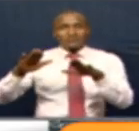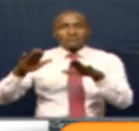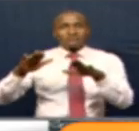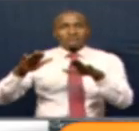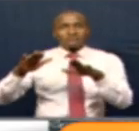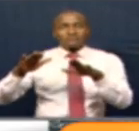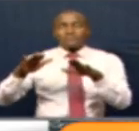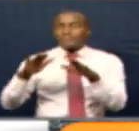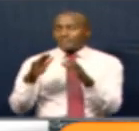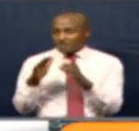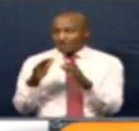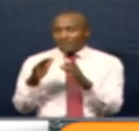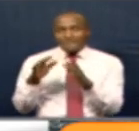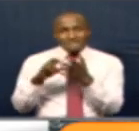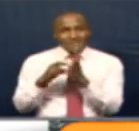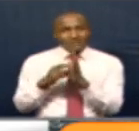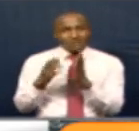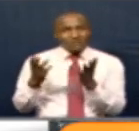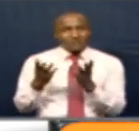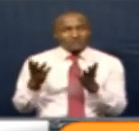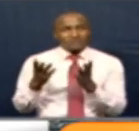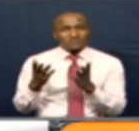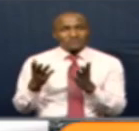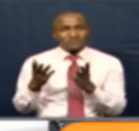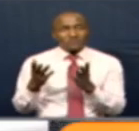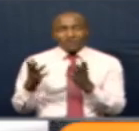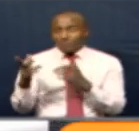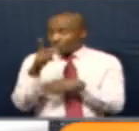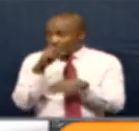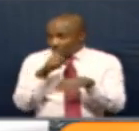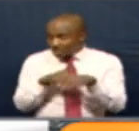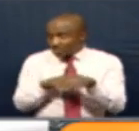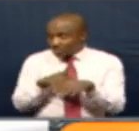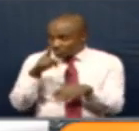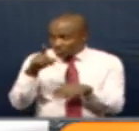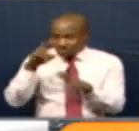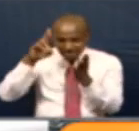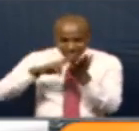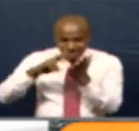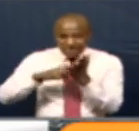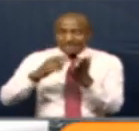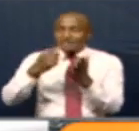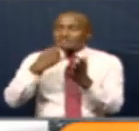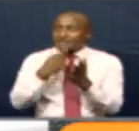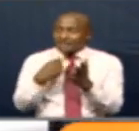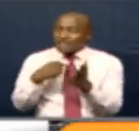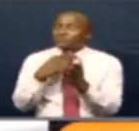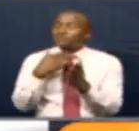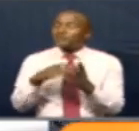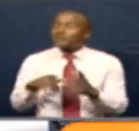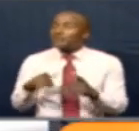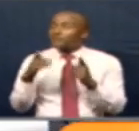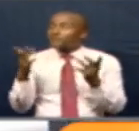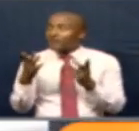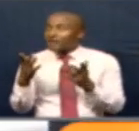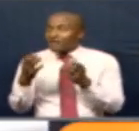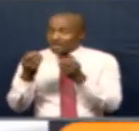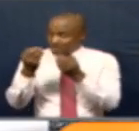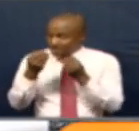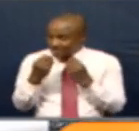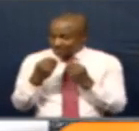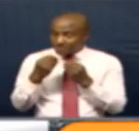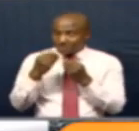right? And therefore, once you register, you tell us where you want to live, you give us the information,